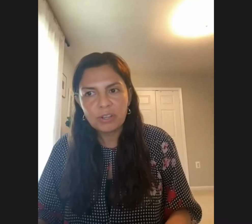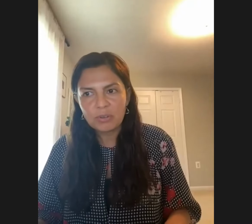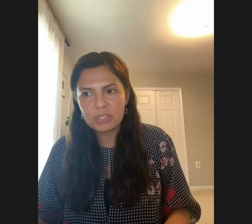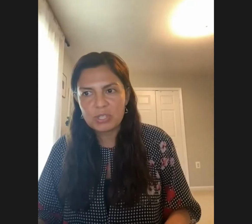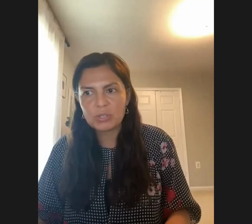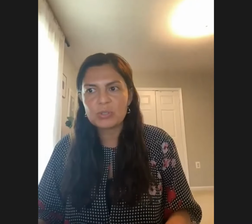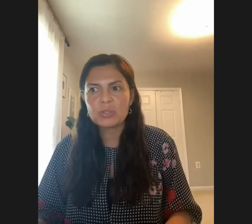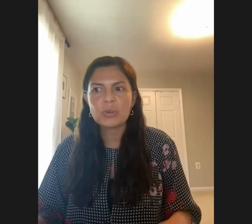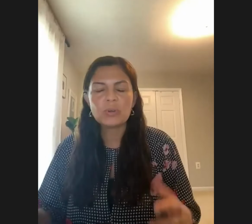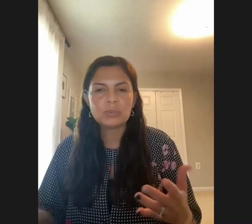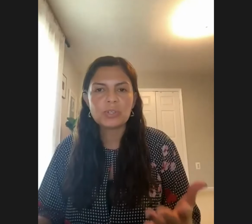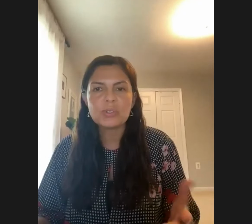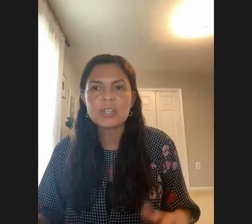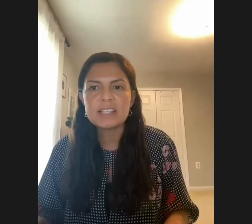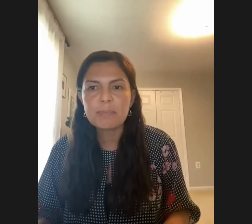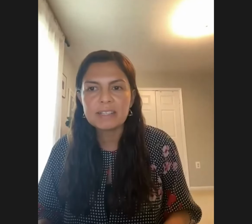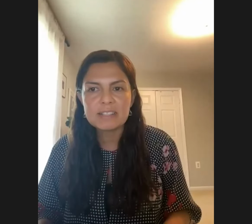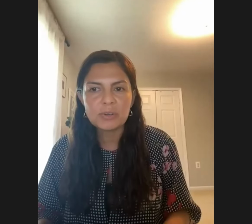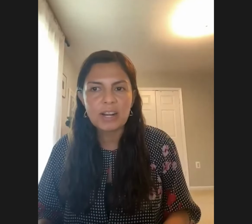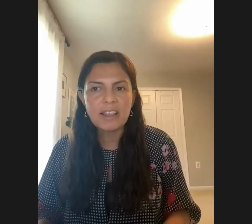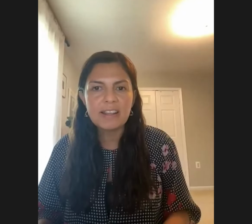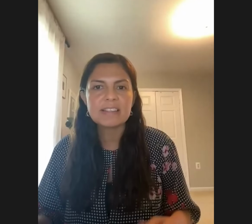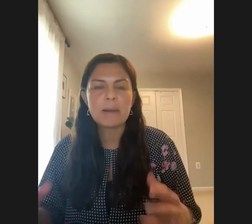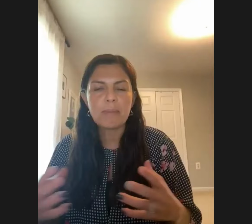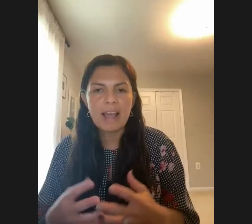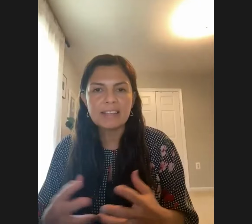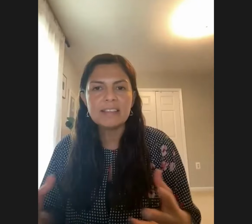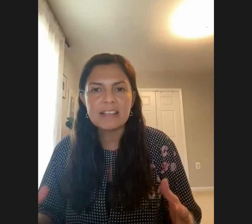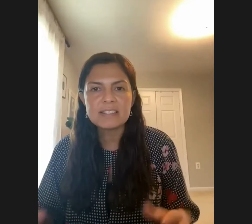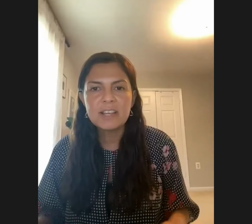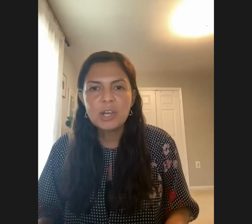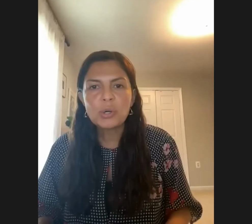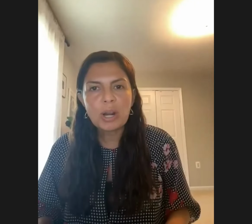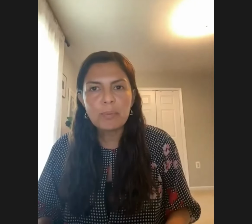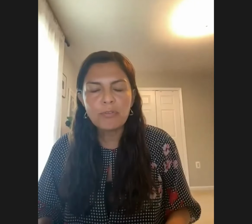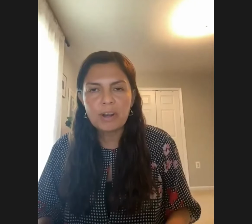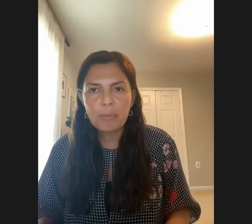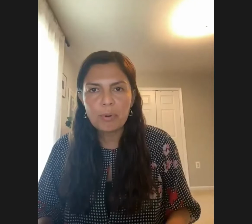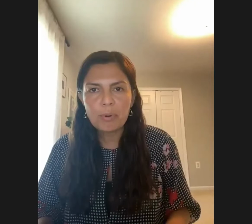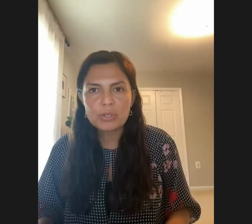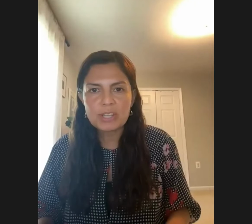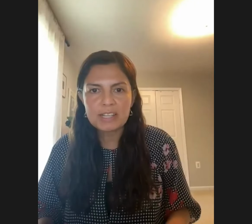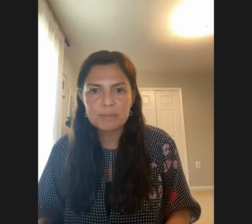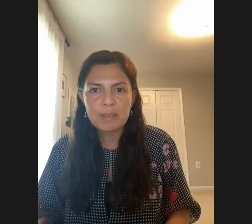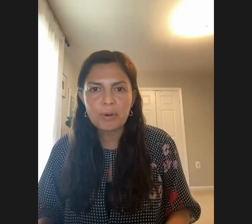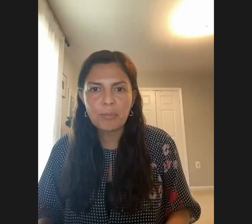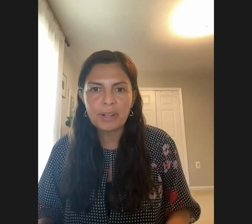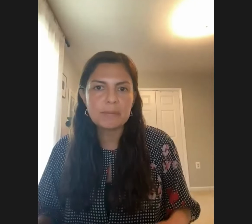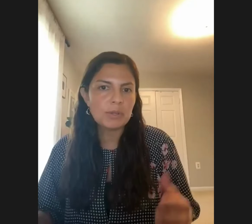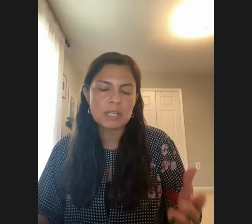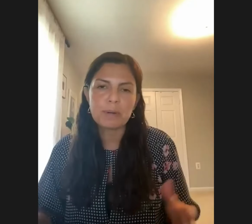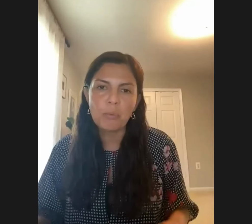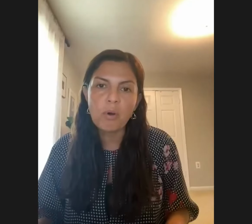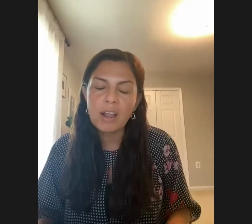so difficult, so to reduce health disparities in rural areas and apply this rural proofing approach that is being